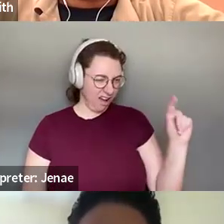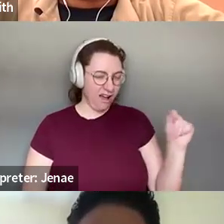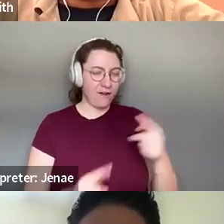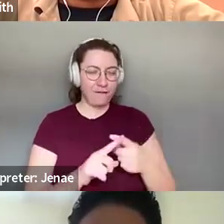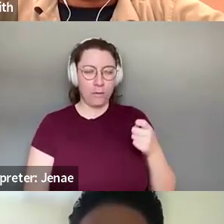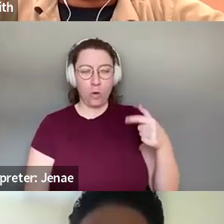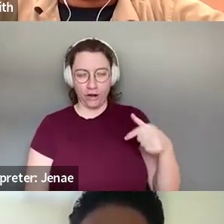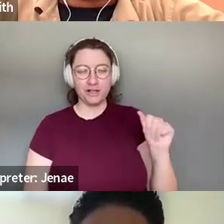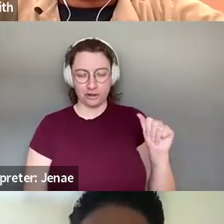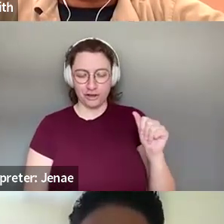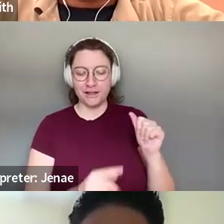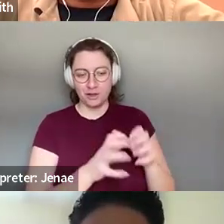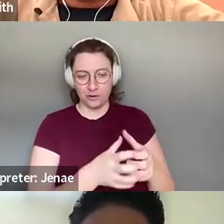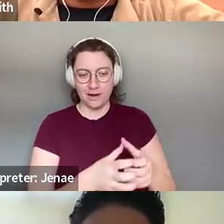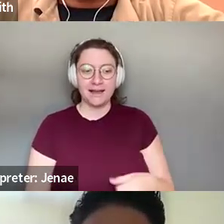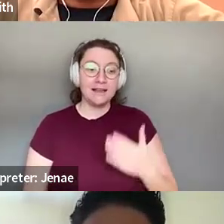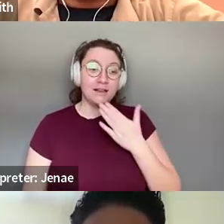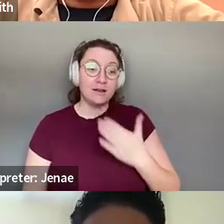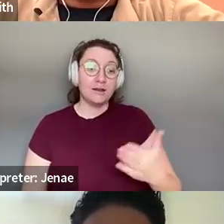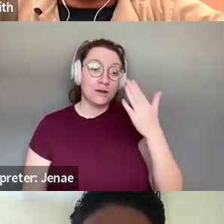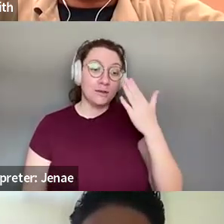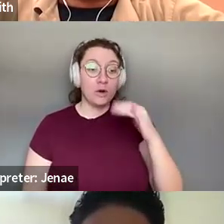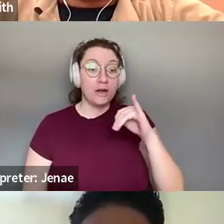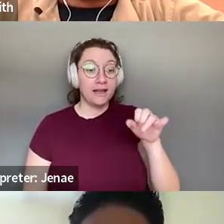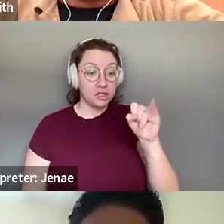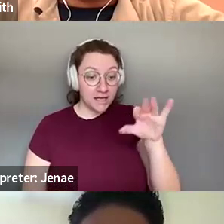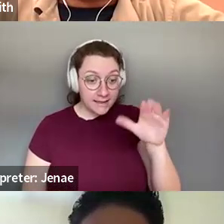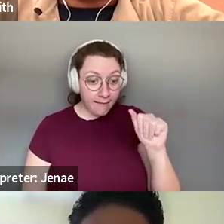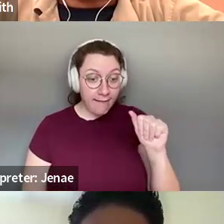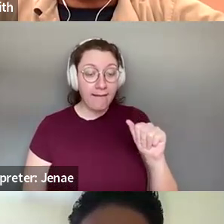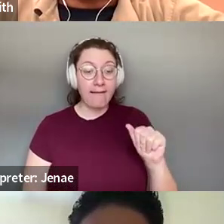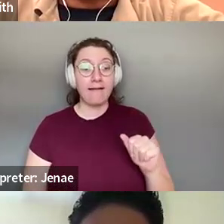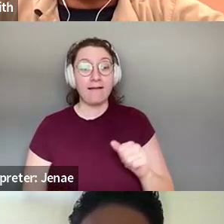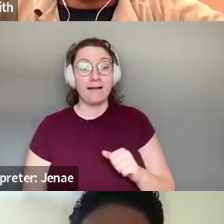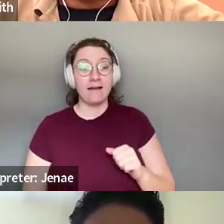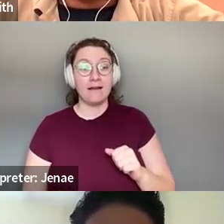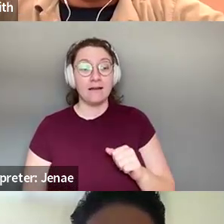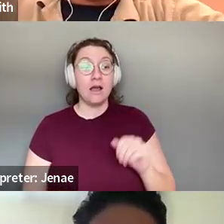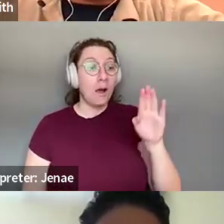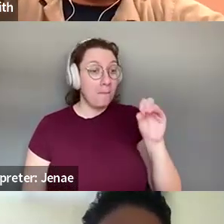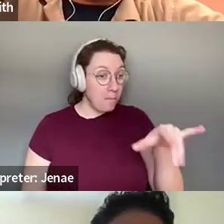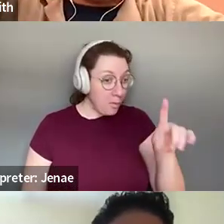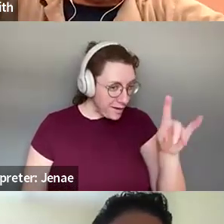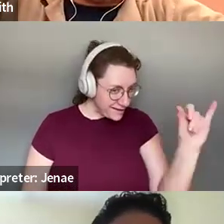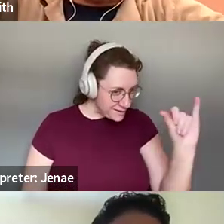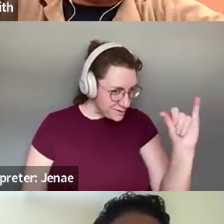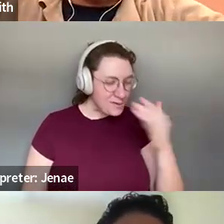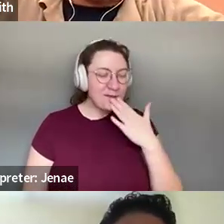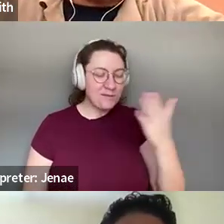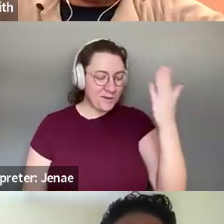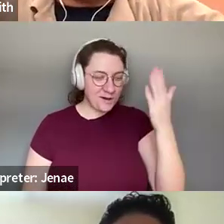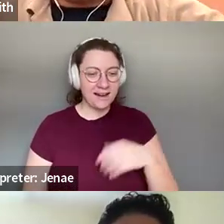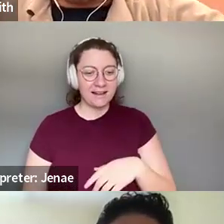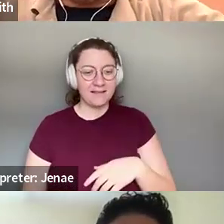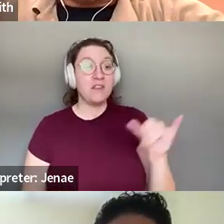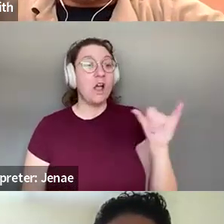Unit. Good morning to Jessica, I see on as well, and Boyd too. Good morning. And also